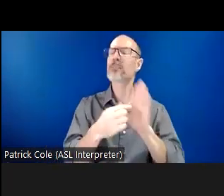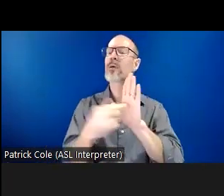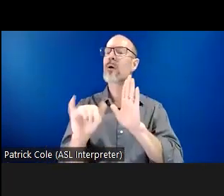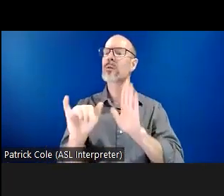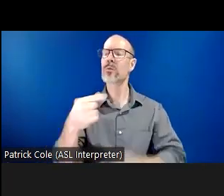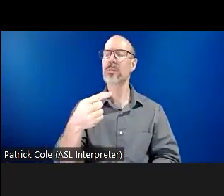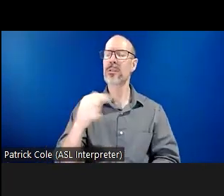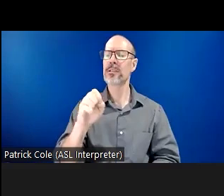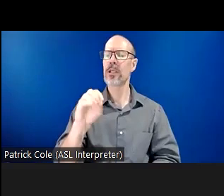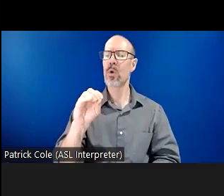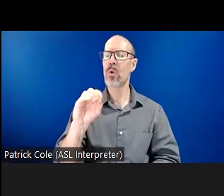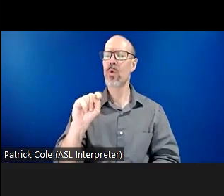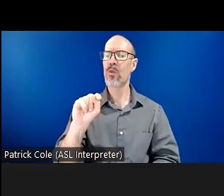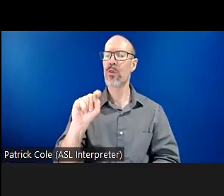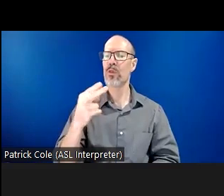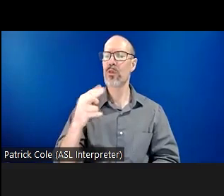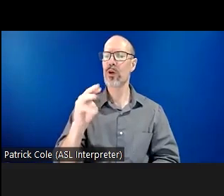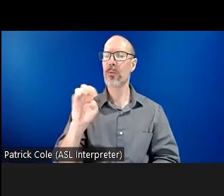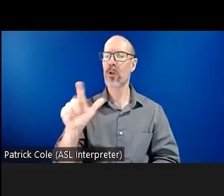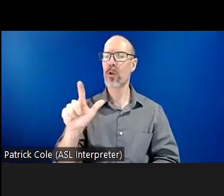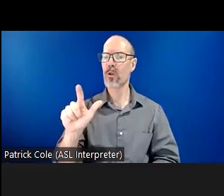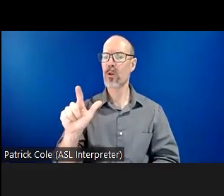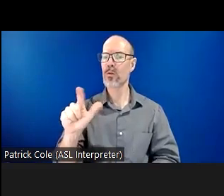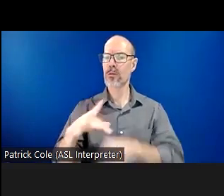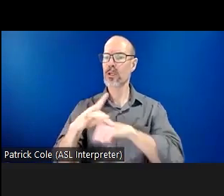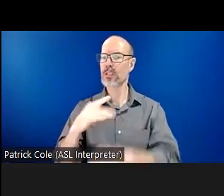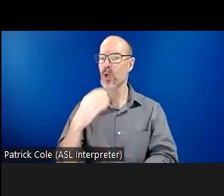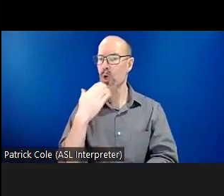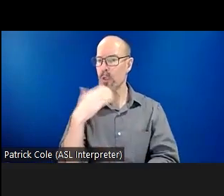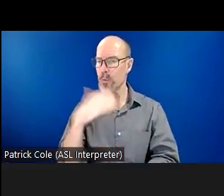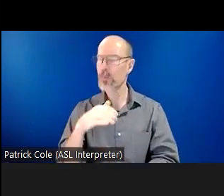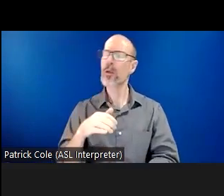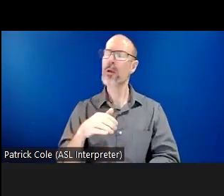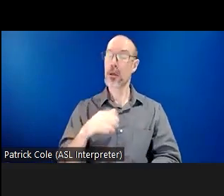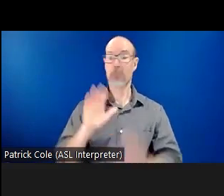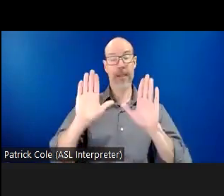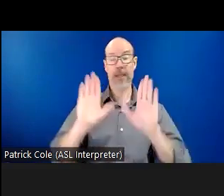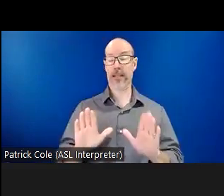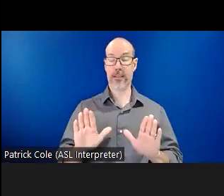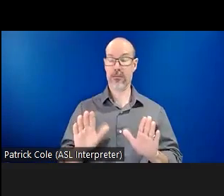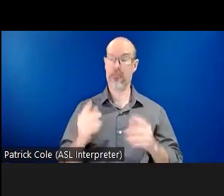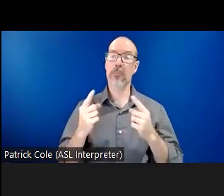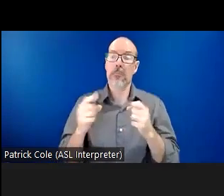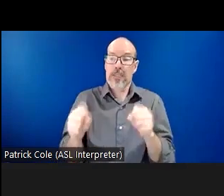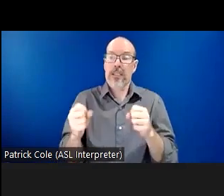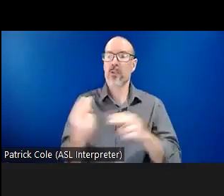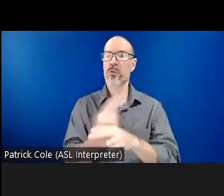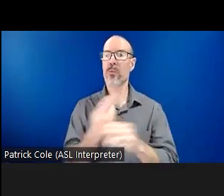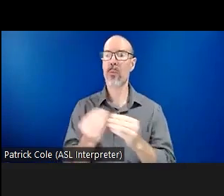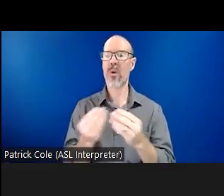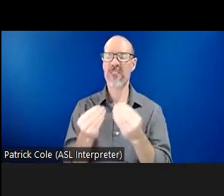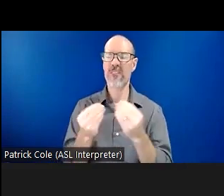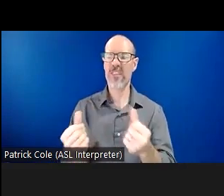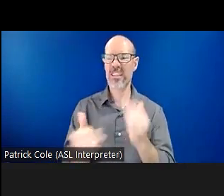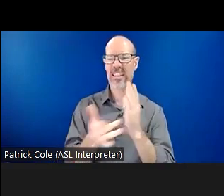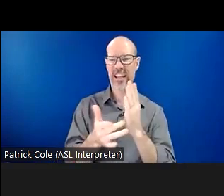think is fantastic to see there in terms of thinking of how we're potentially using more efficient technologies and deploying those.